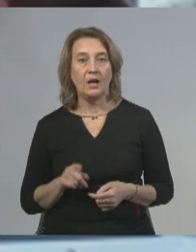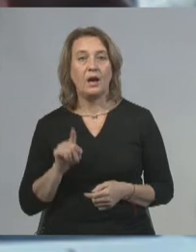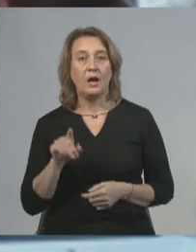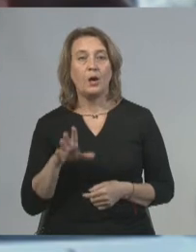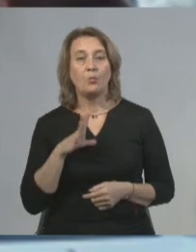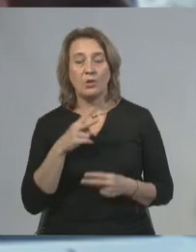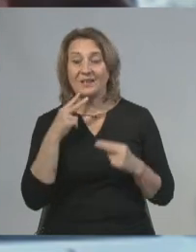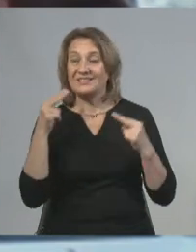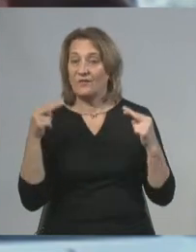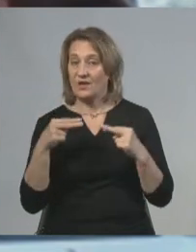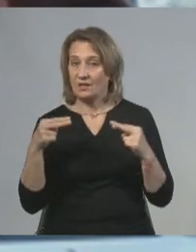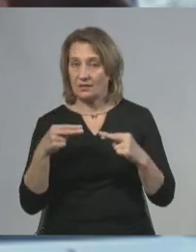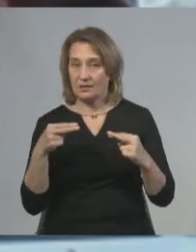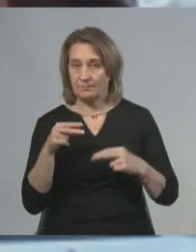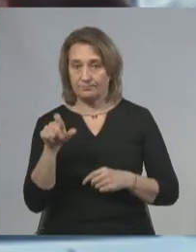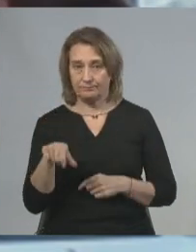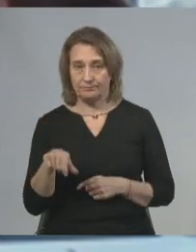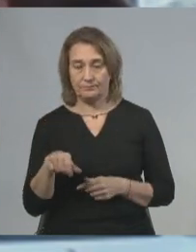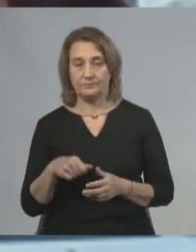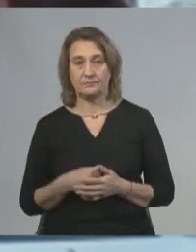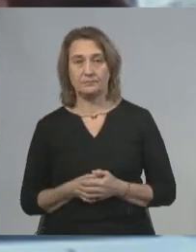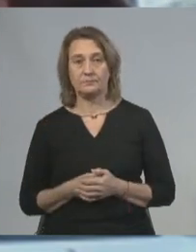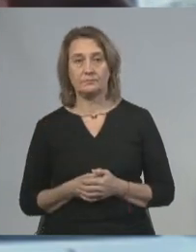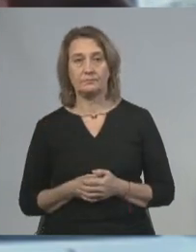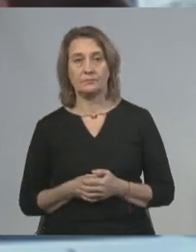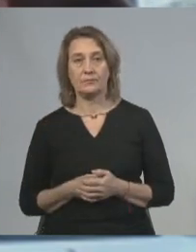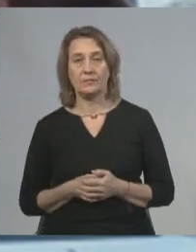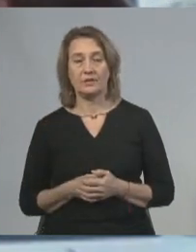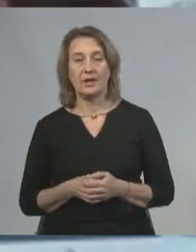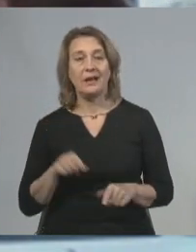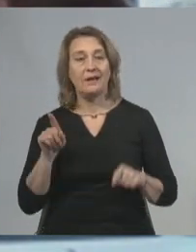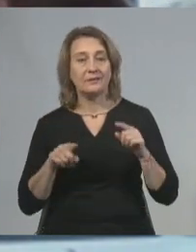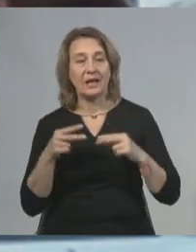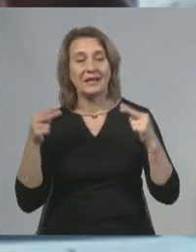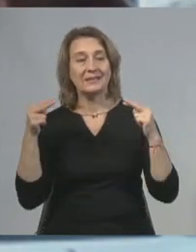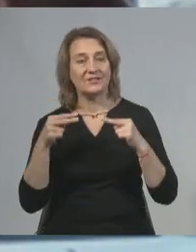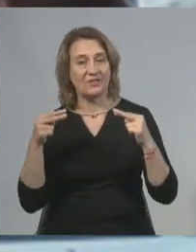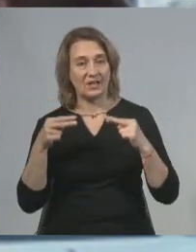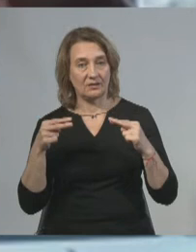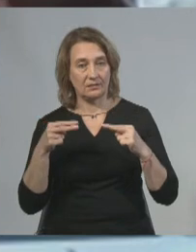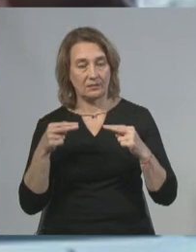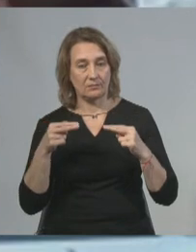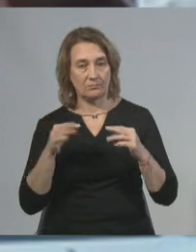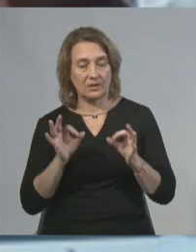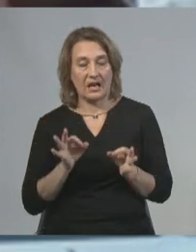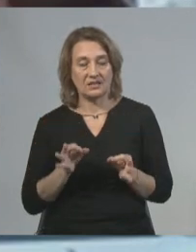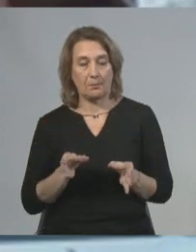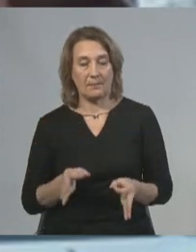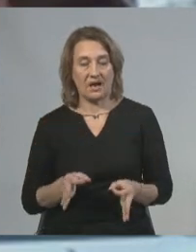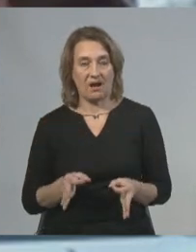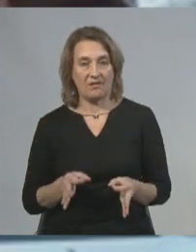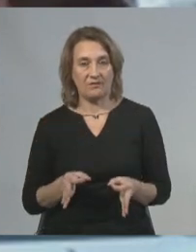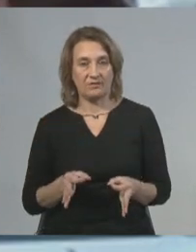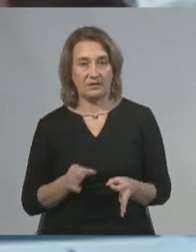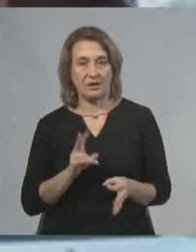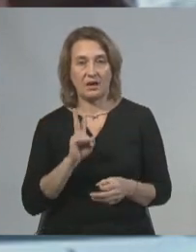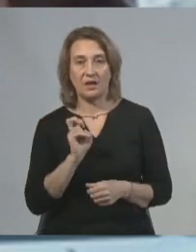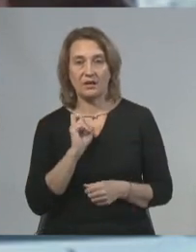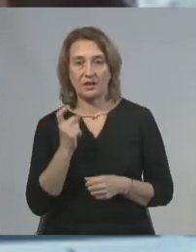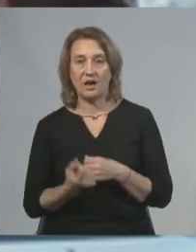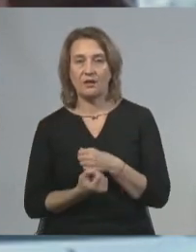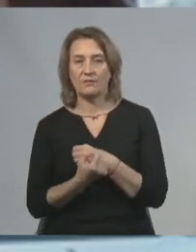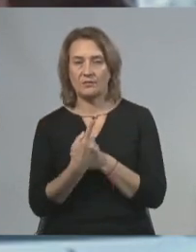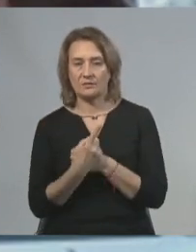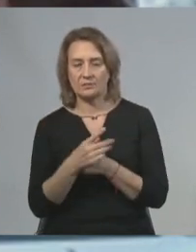uh prosecuted or false or stating false statements about this case so it was kind of a